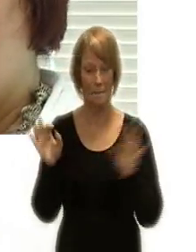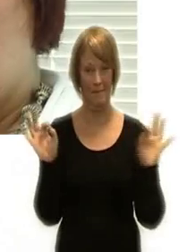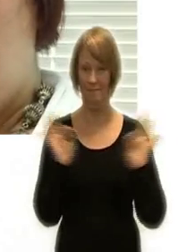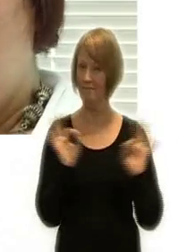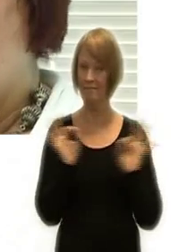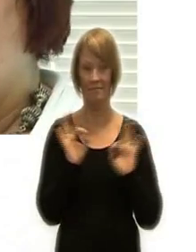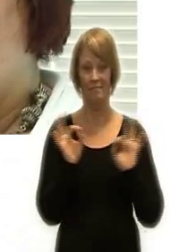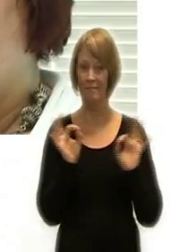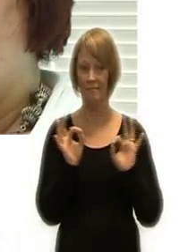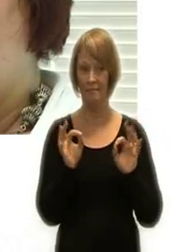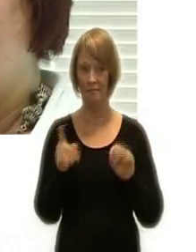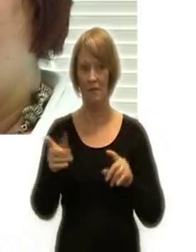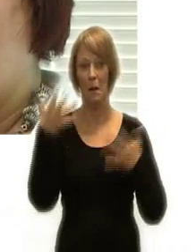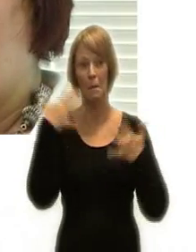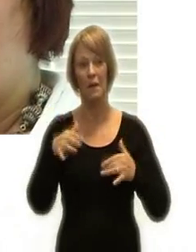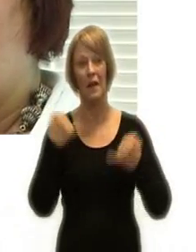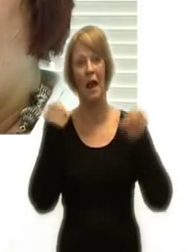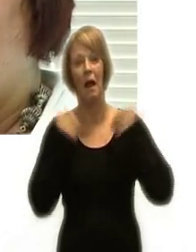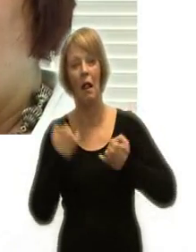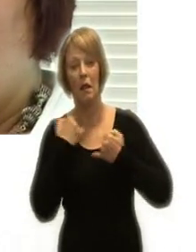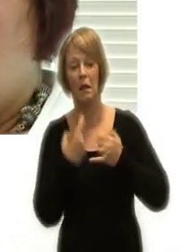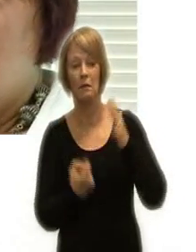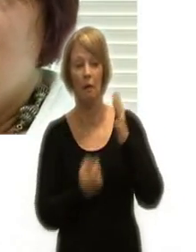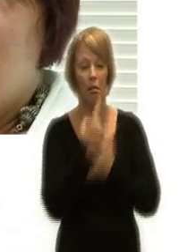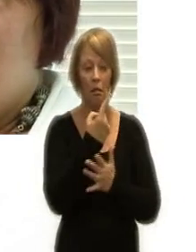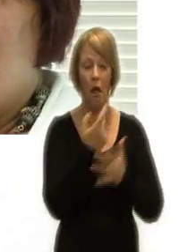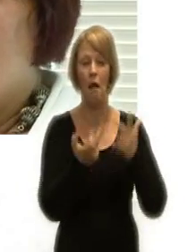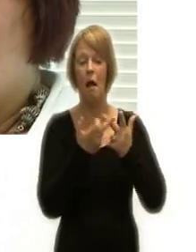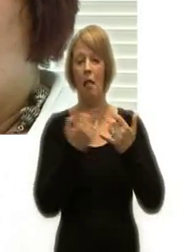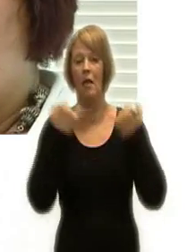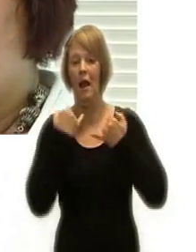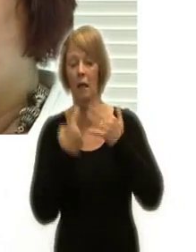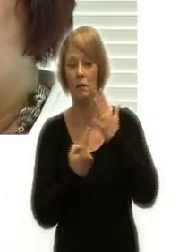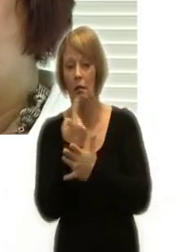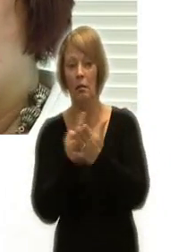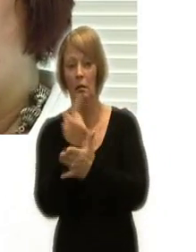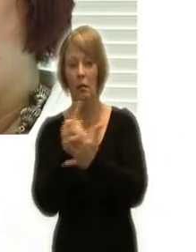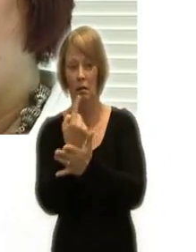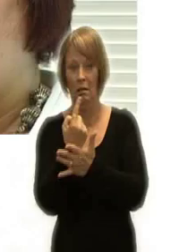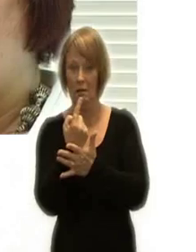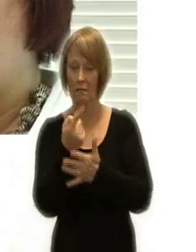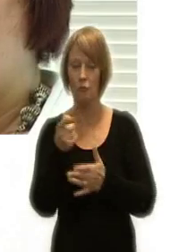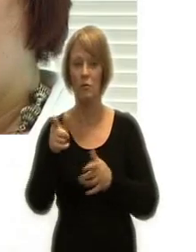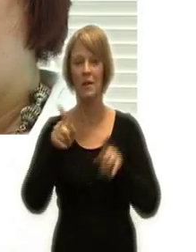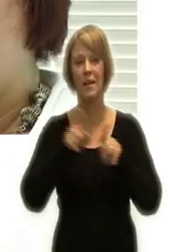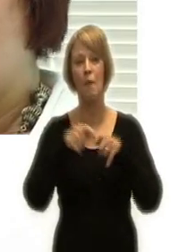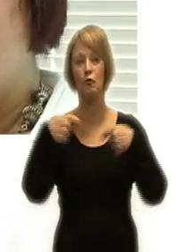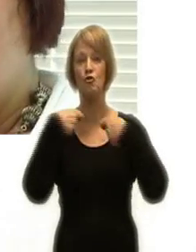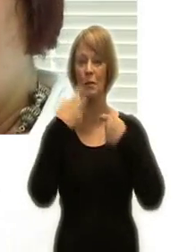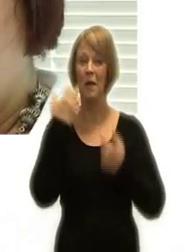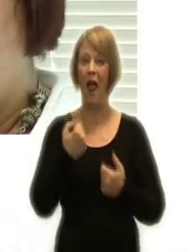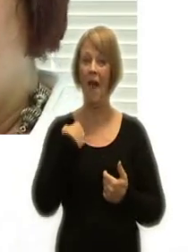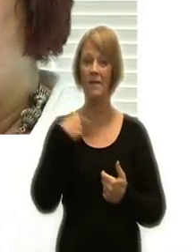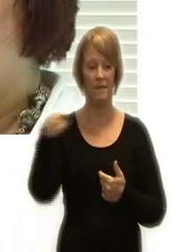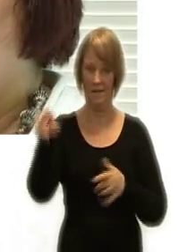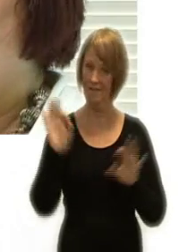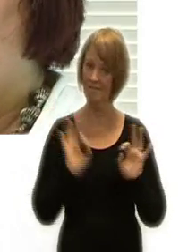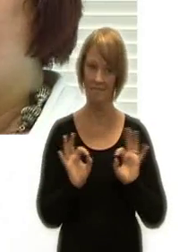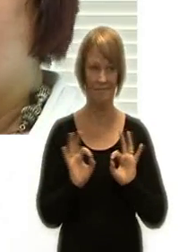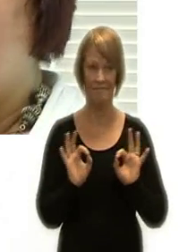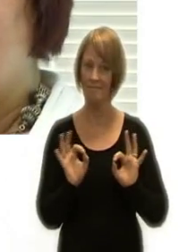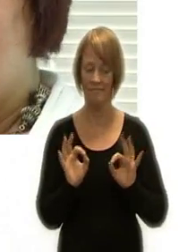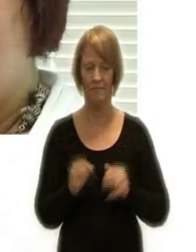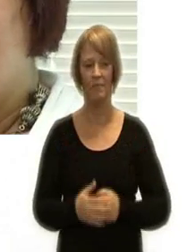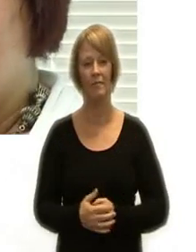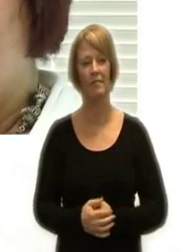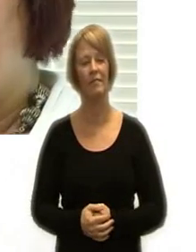mum, who I would think would be diagnosed with a severe mental health issue herself, who was an alcoholic